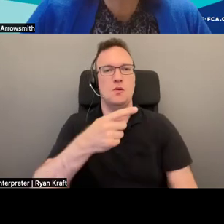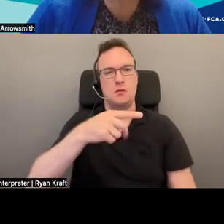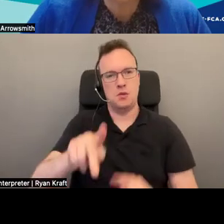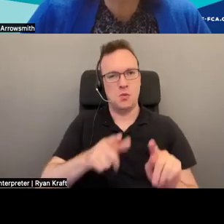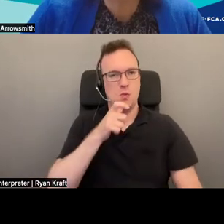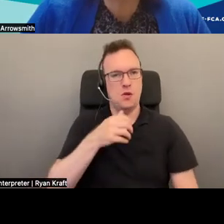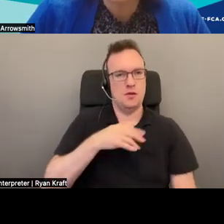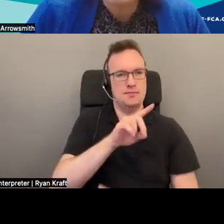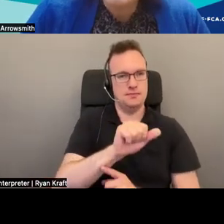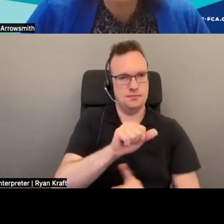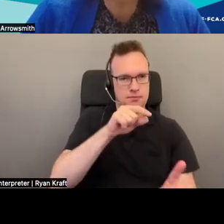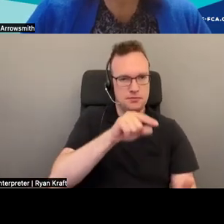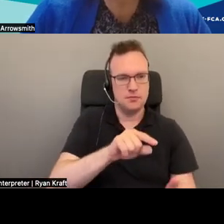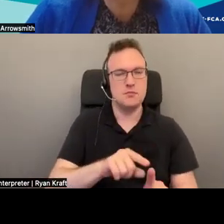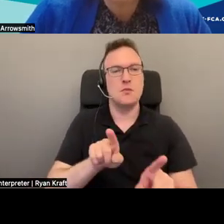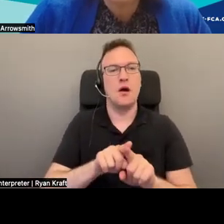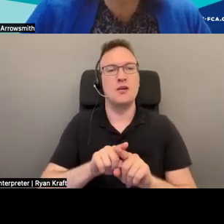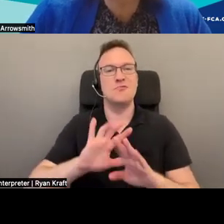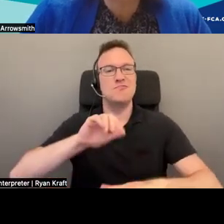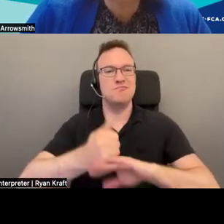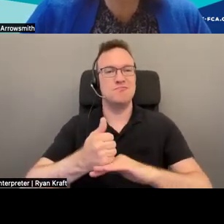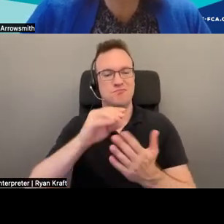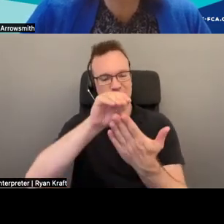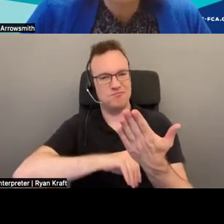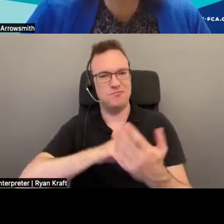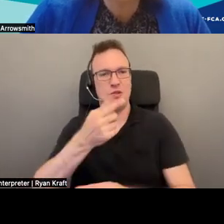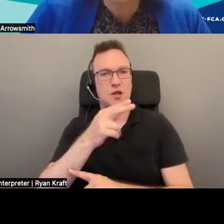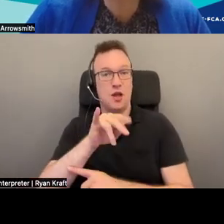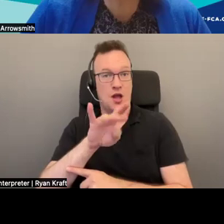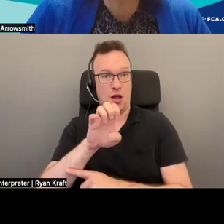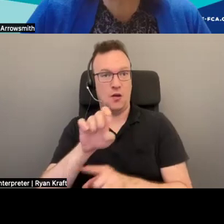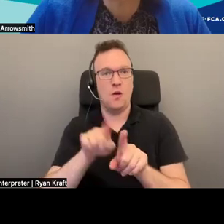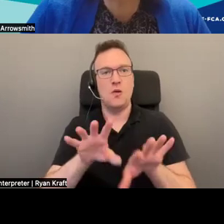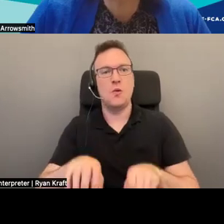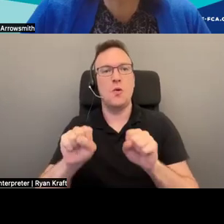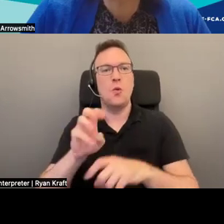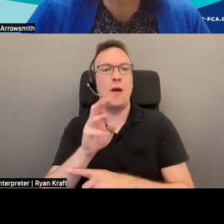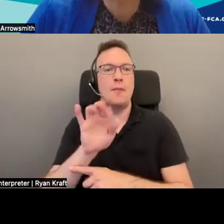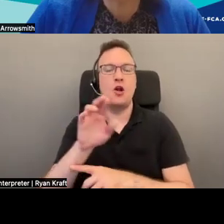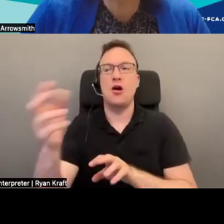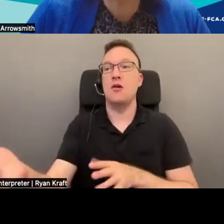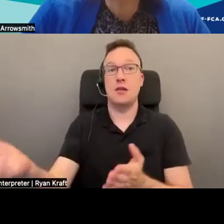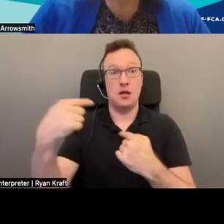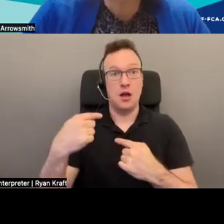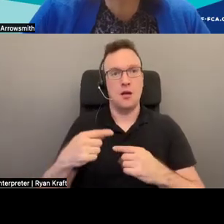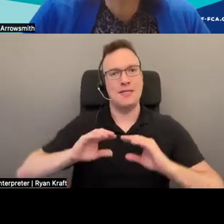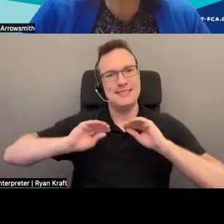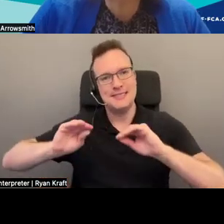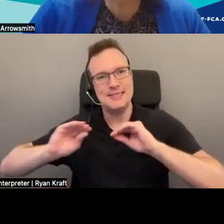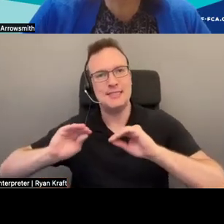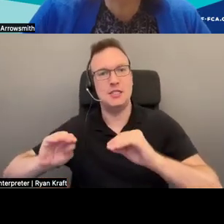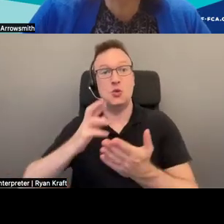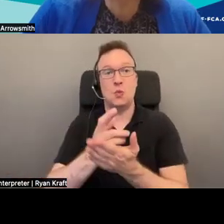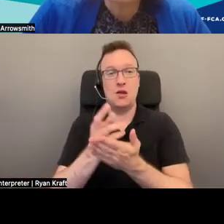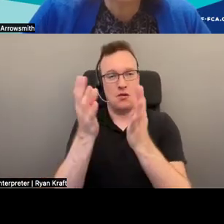a guide, and we are hosting webinars for employers, giving them access to the free resources that